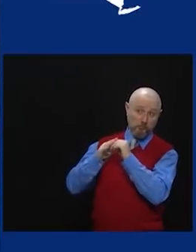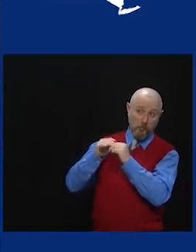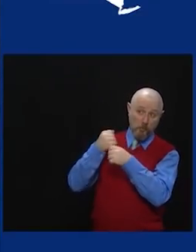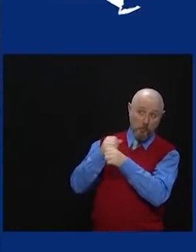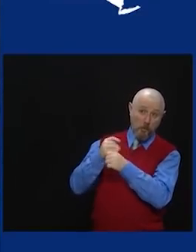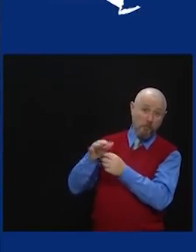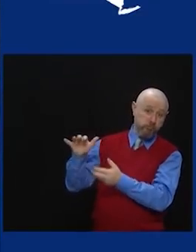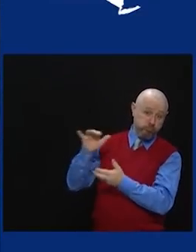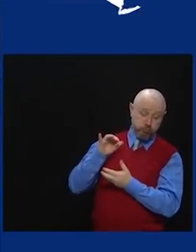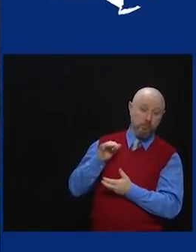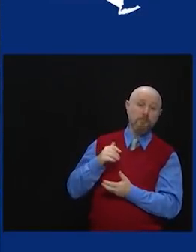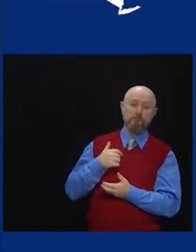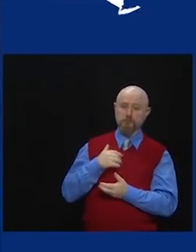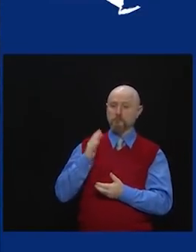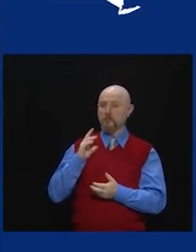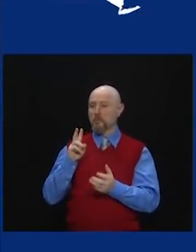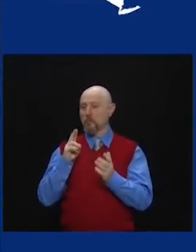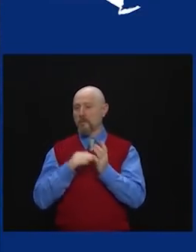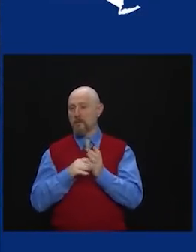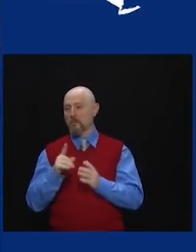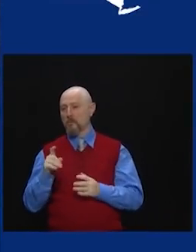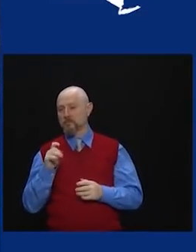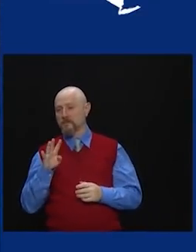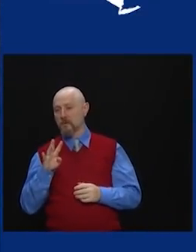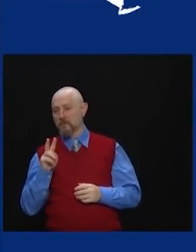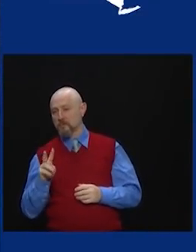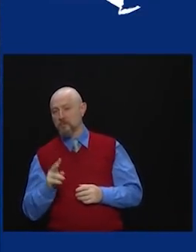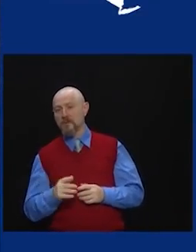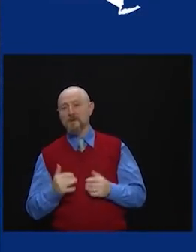4,242 doses. We received an additional